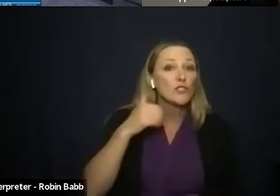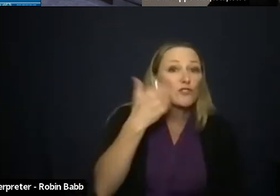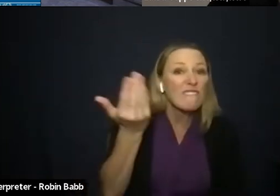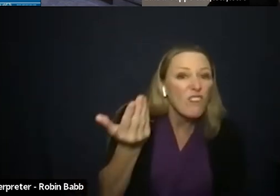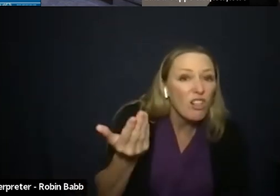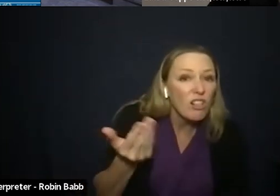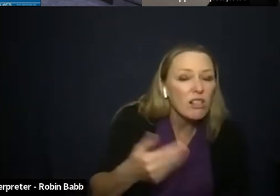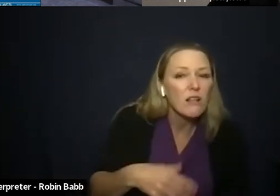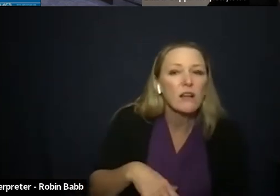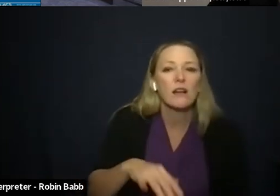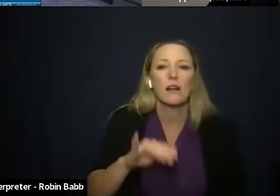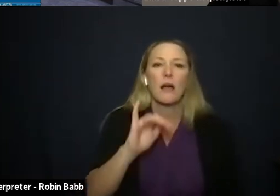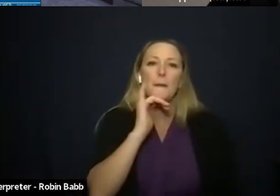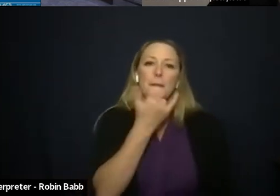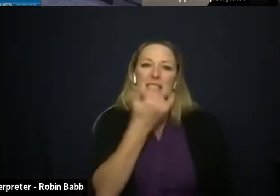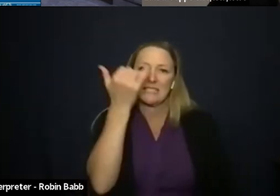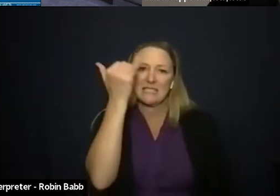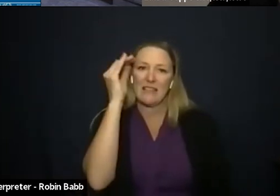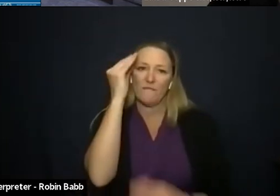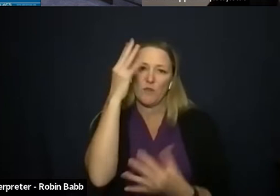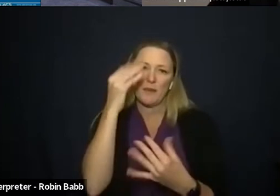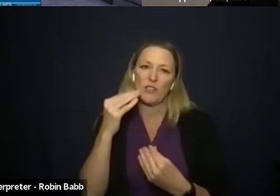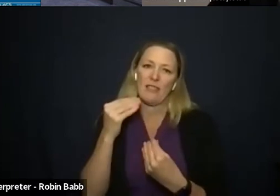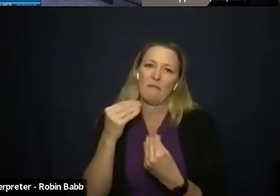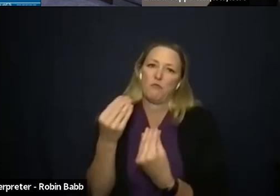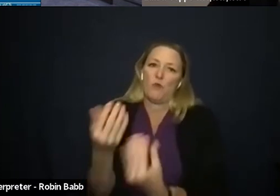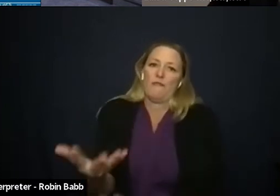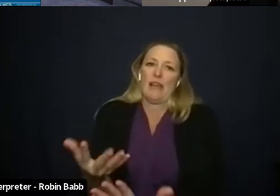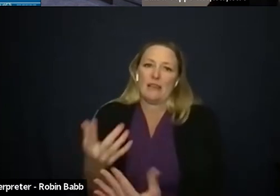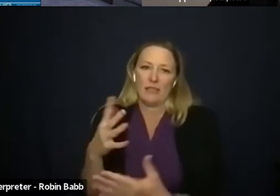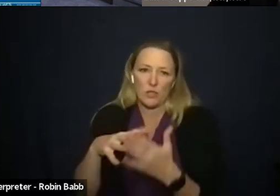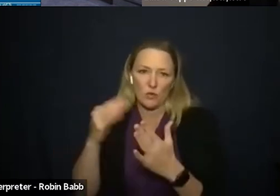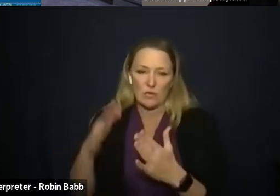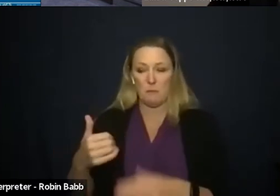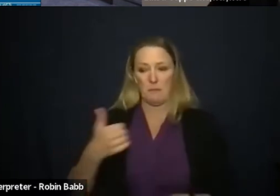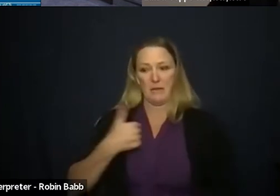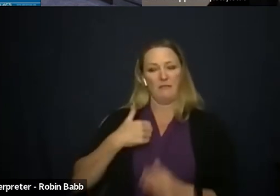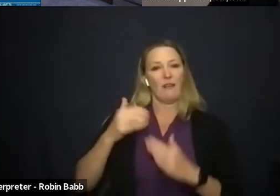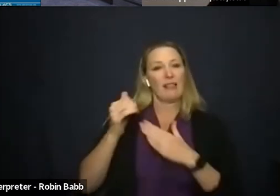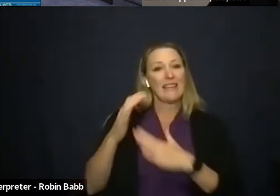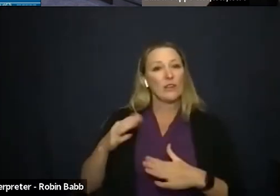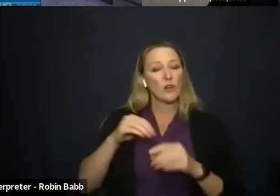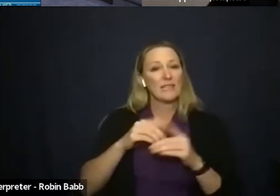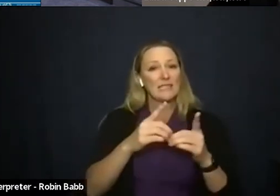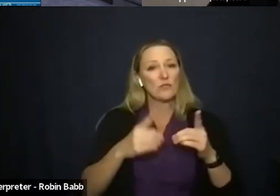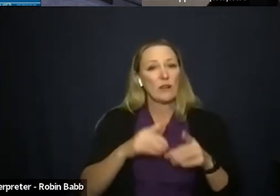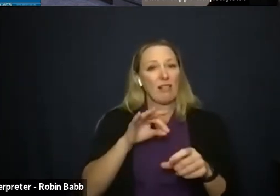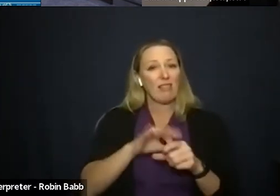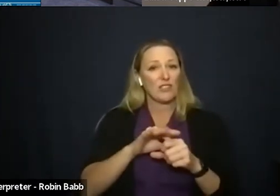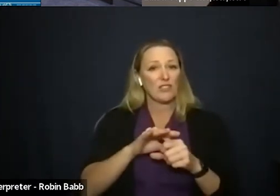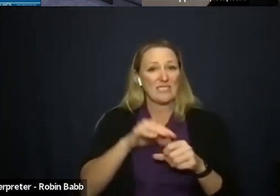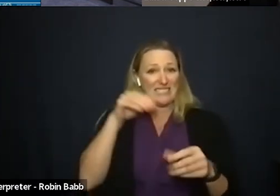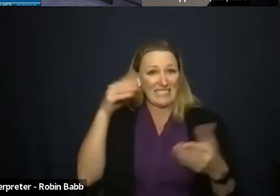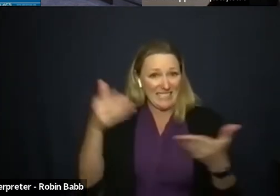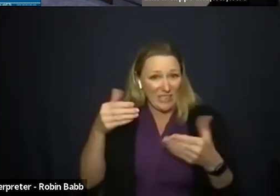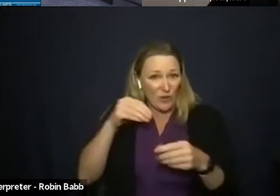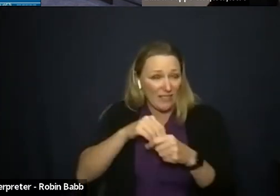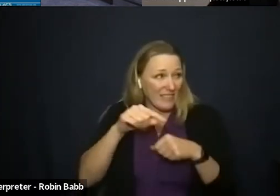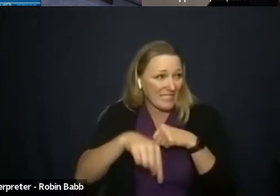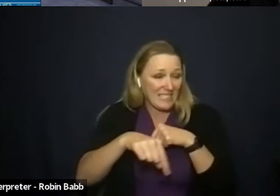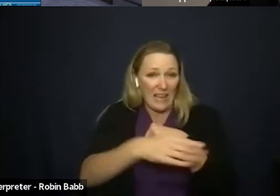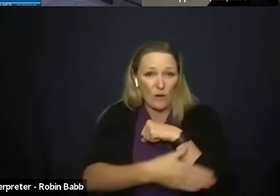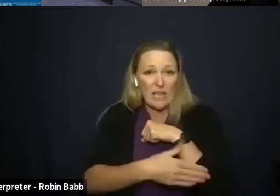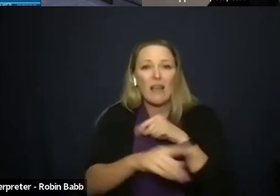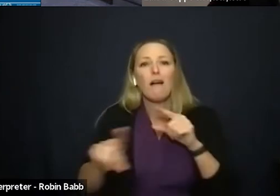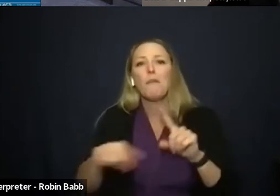misinformation they've given those students i have been a leader in district elections throughout this county and other counties working really